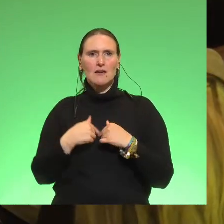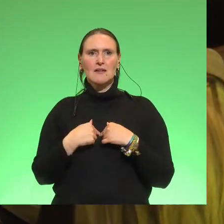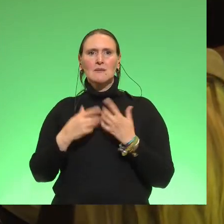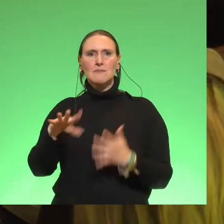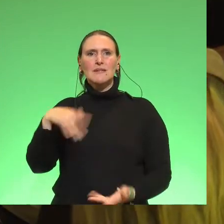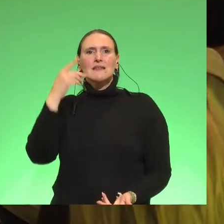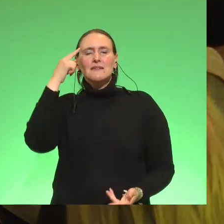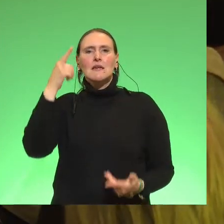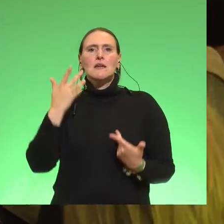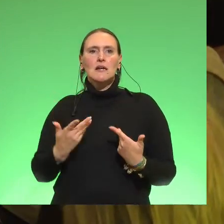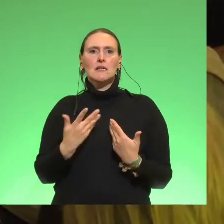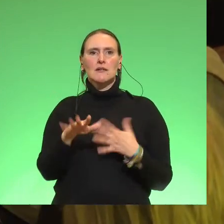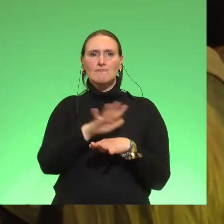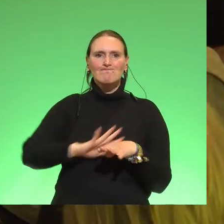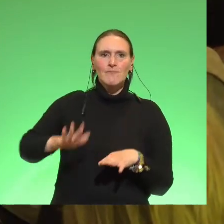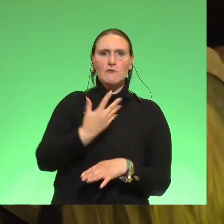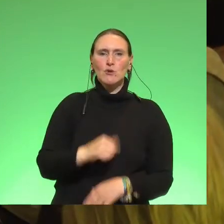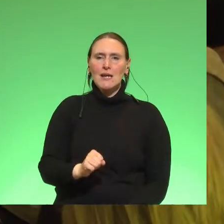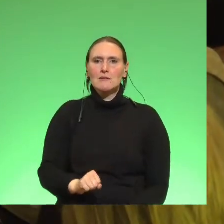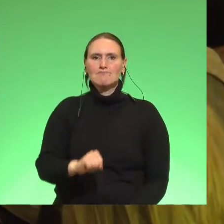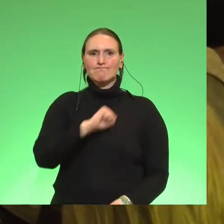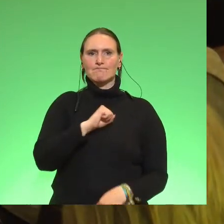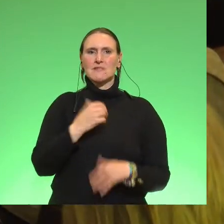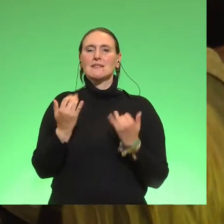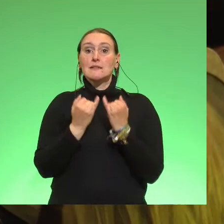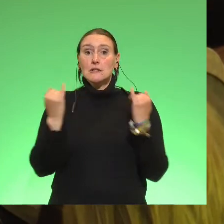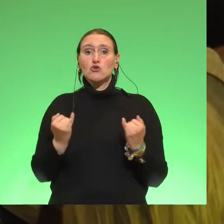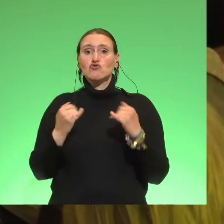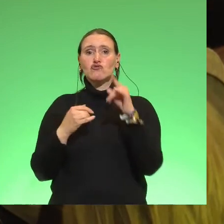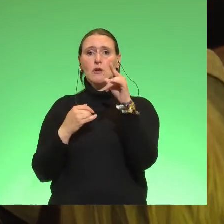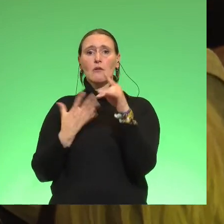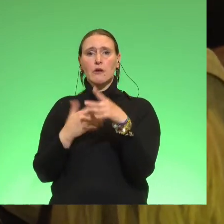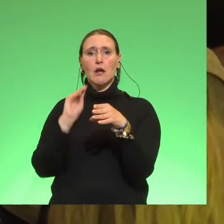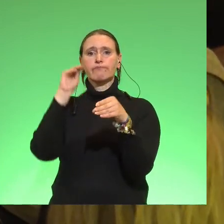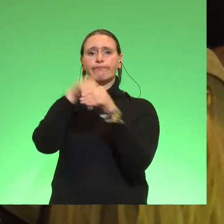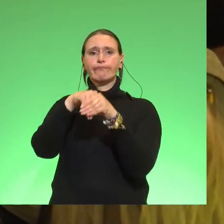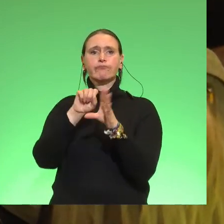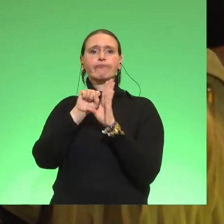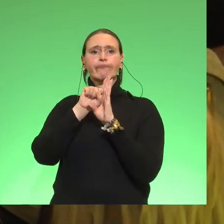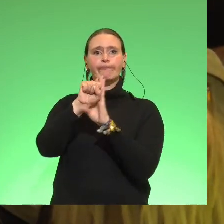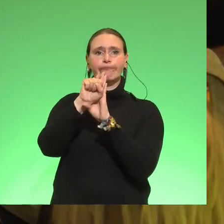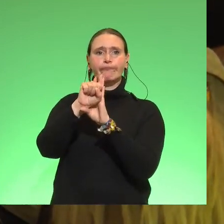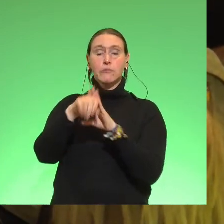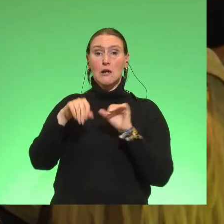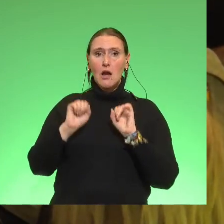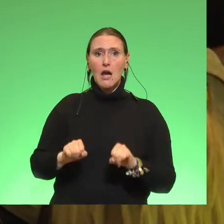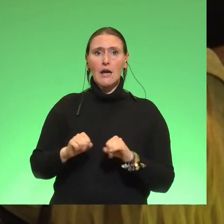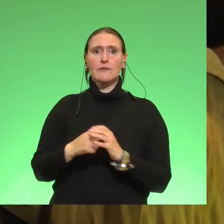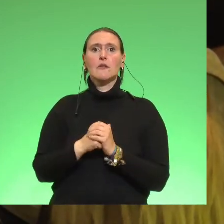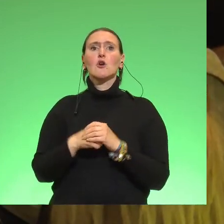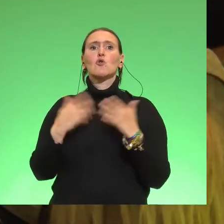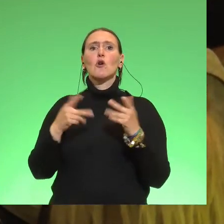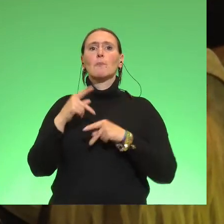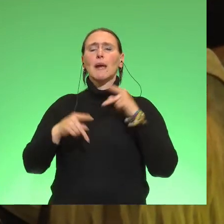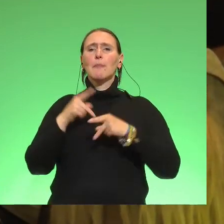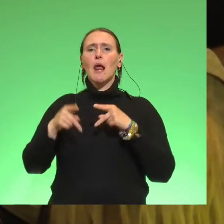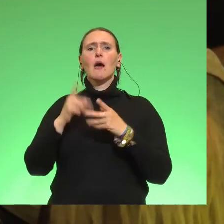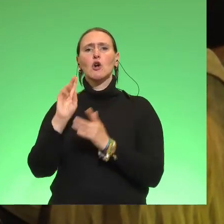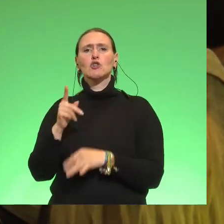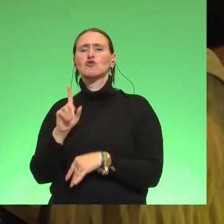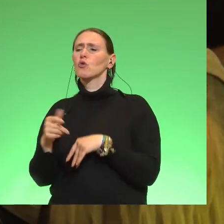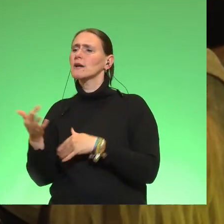of privilege feel like they can just stay in these institutions and, and then ask people to perform their trauma